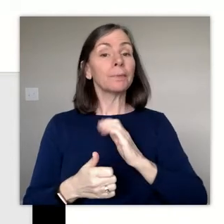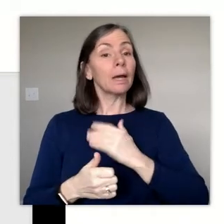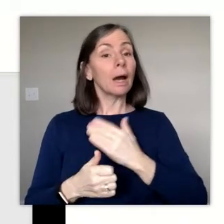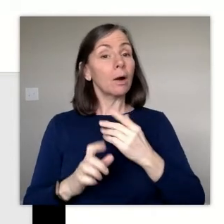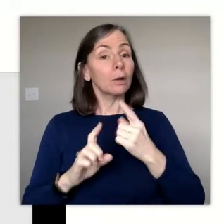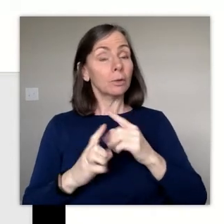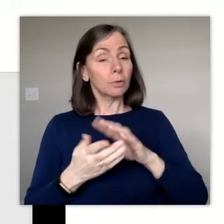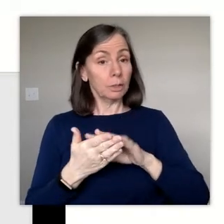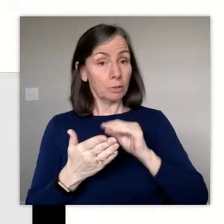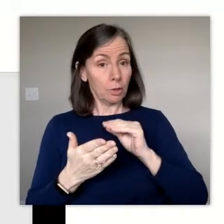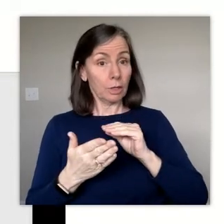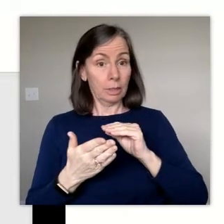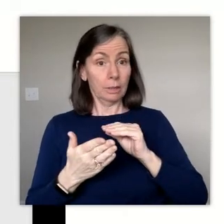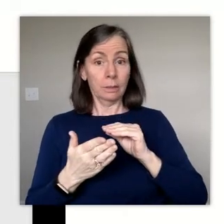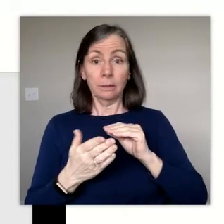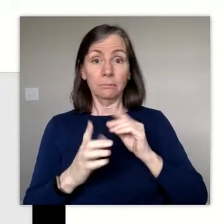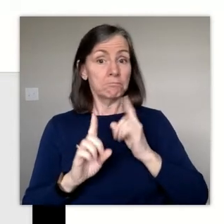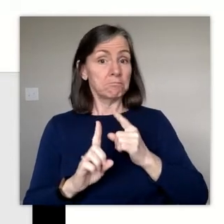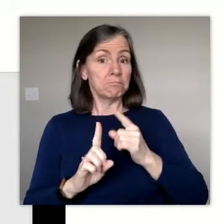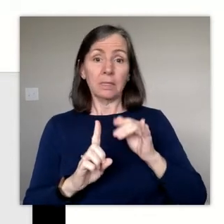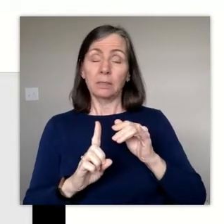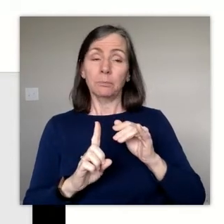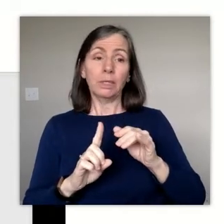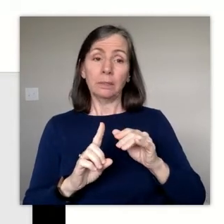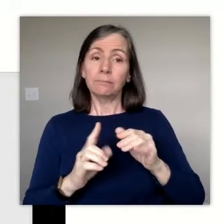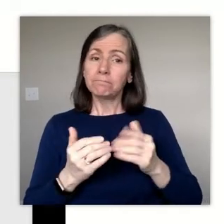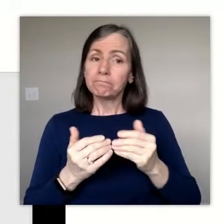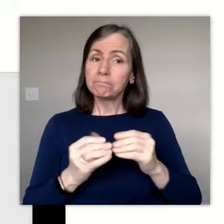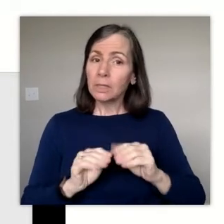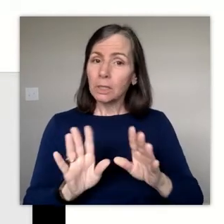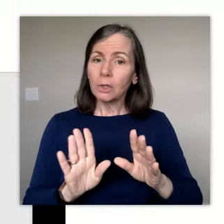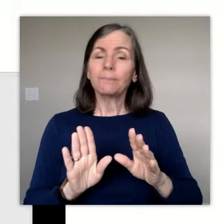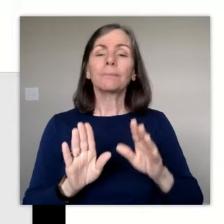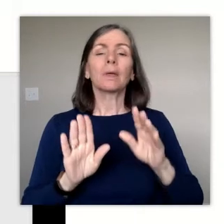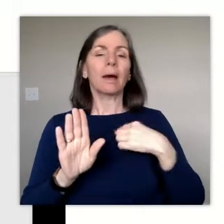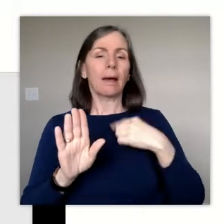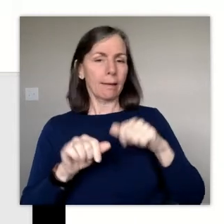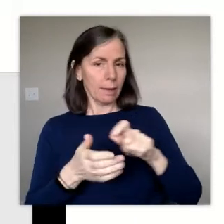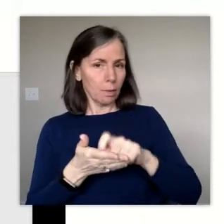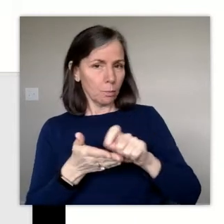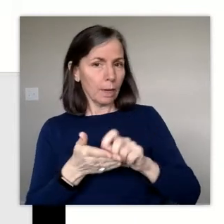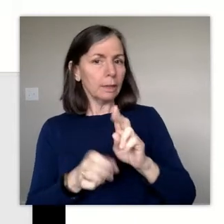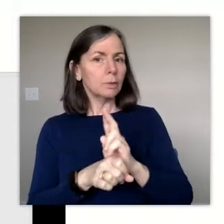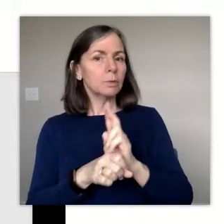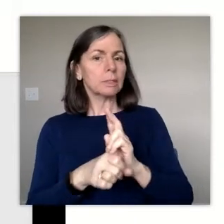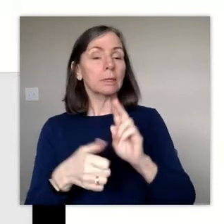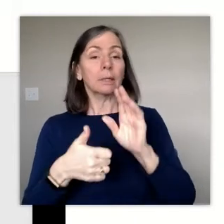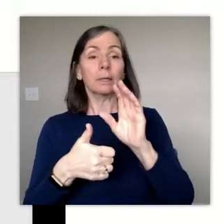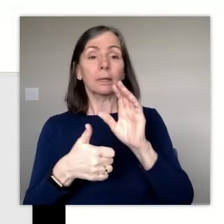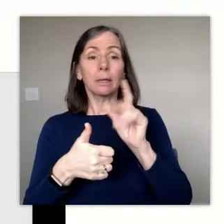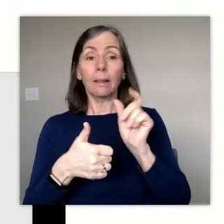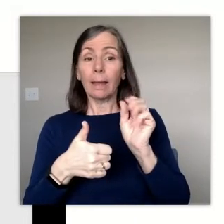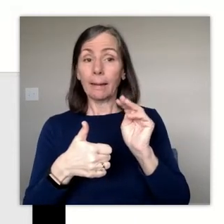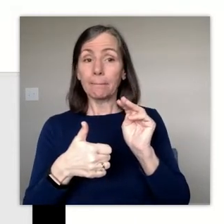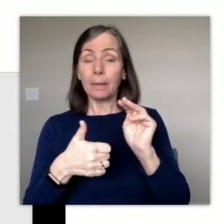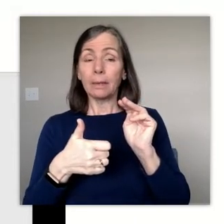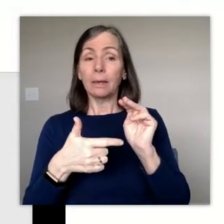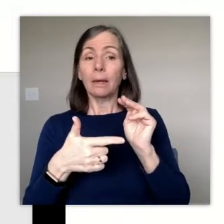straightforward. I can write using a claim, evidence, and reasoning.